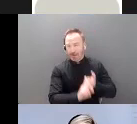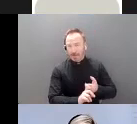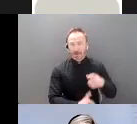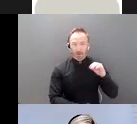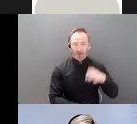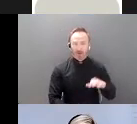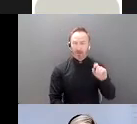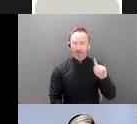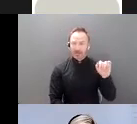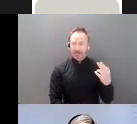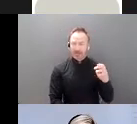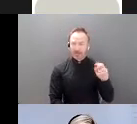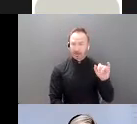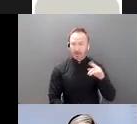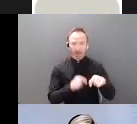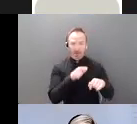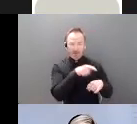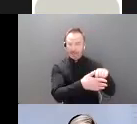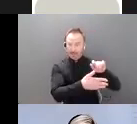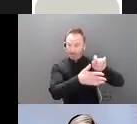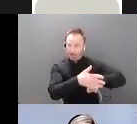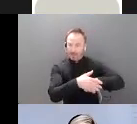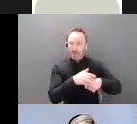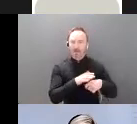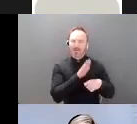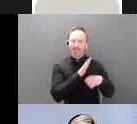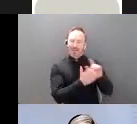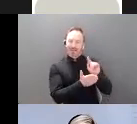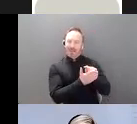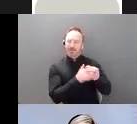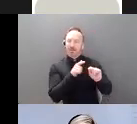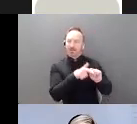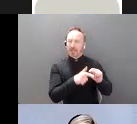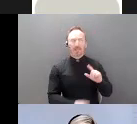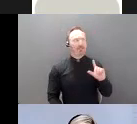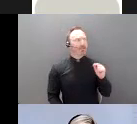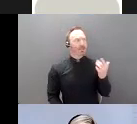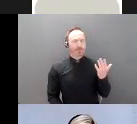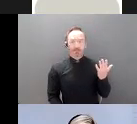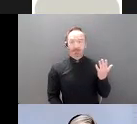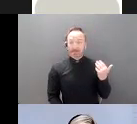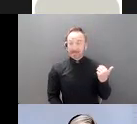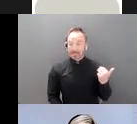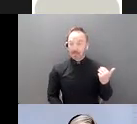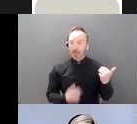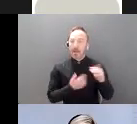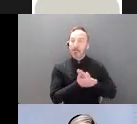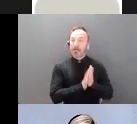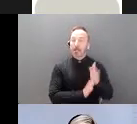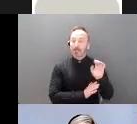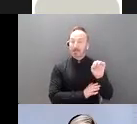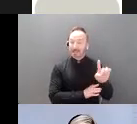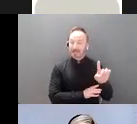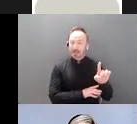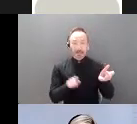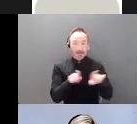approach. At the time when I started taking, 2015, I became ED. That same year, we